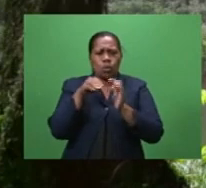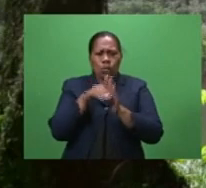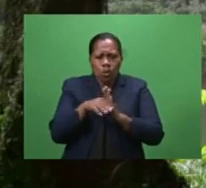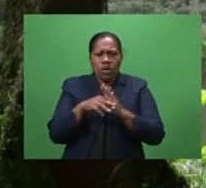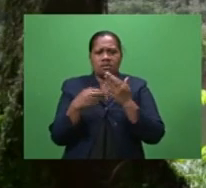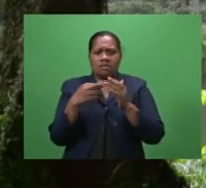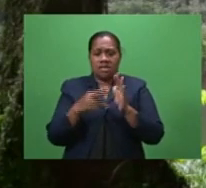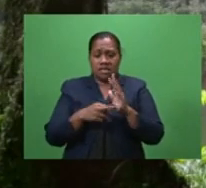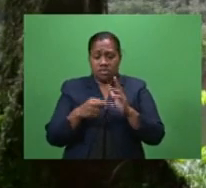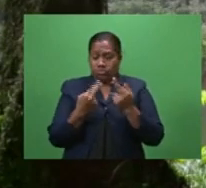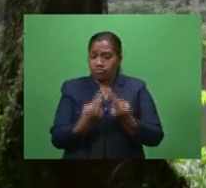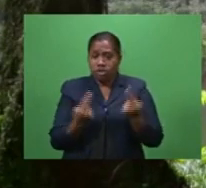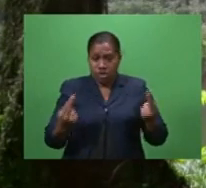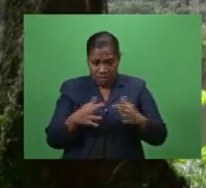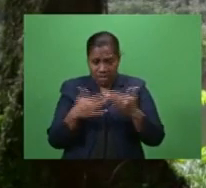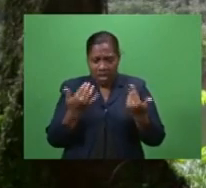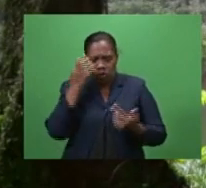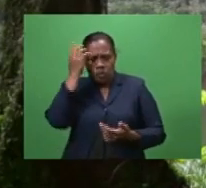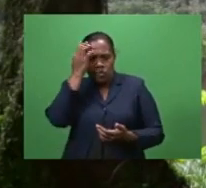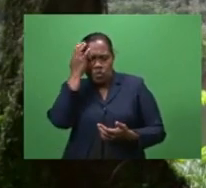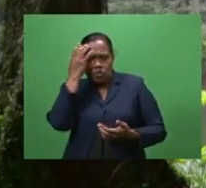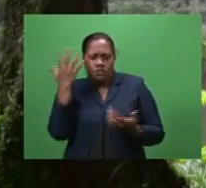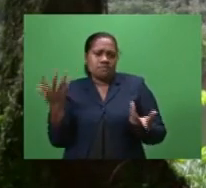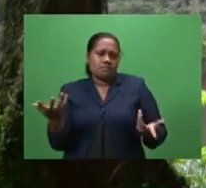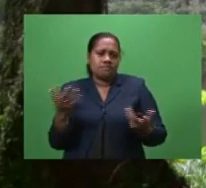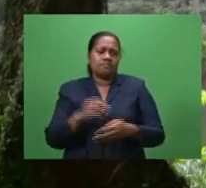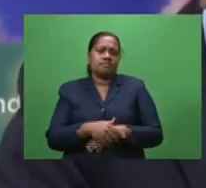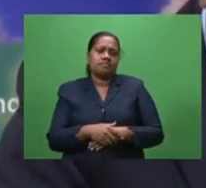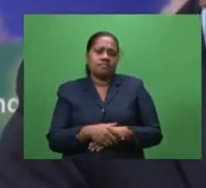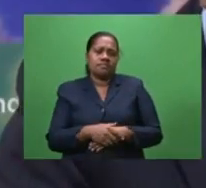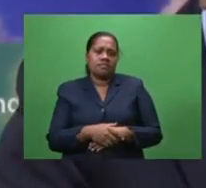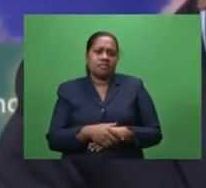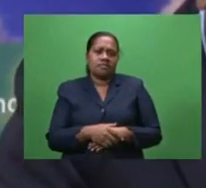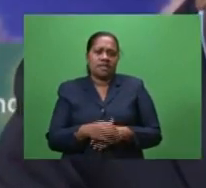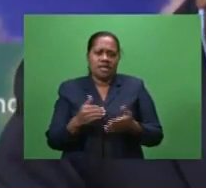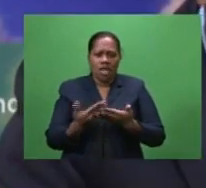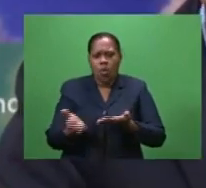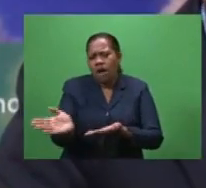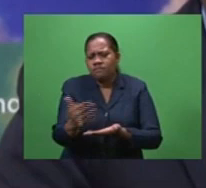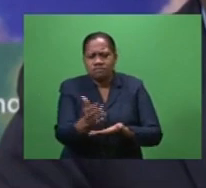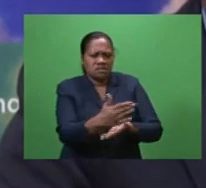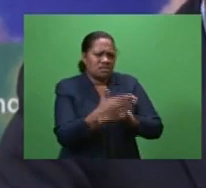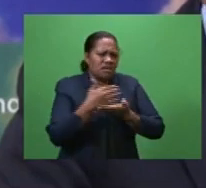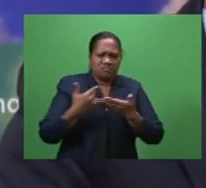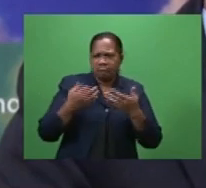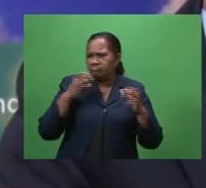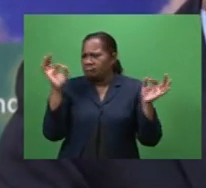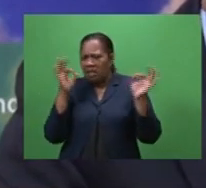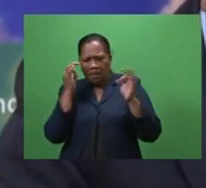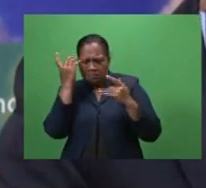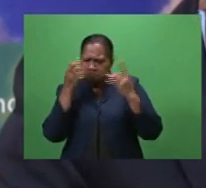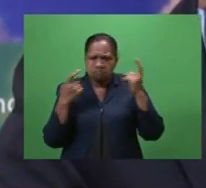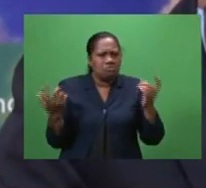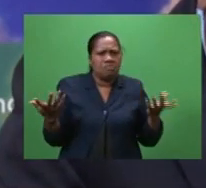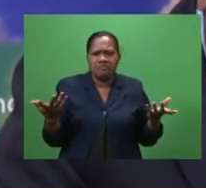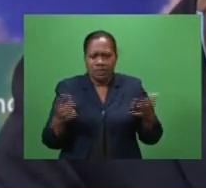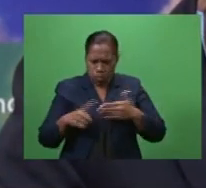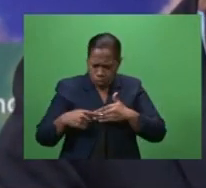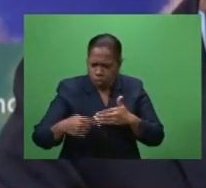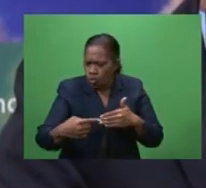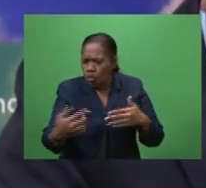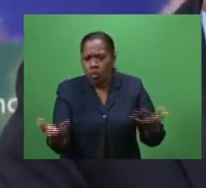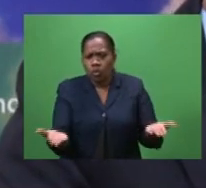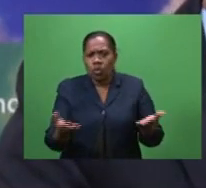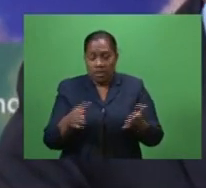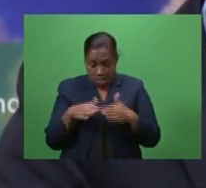which is a current concern. Indiscriminately harvesting our natural resources without any concern for sustainability. We are treating